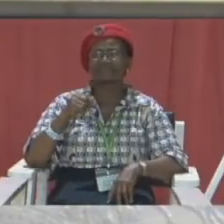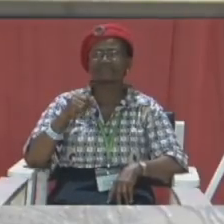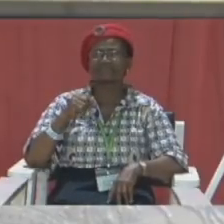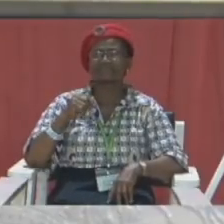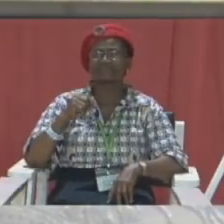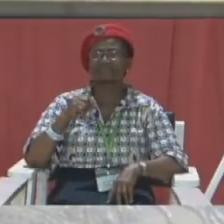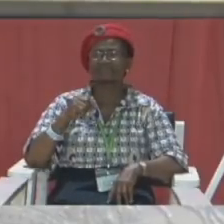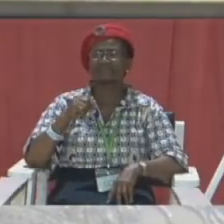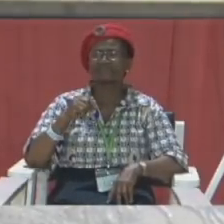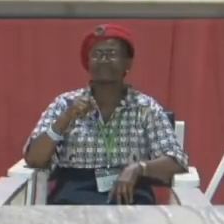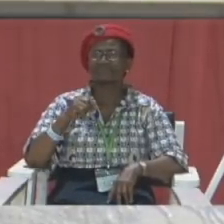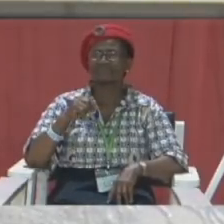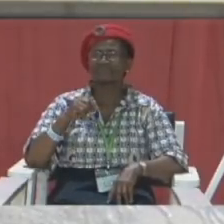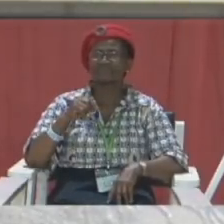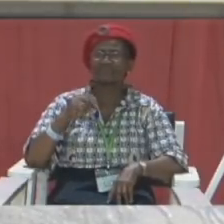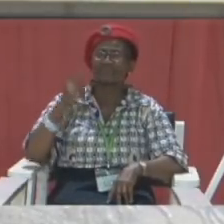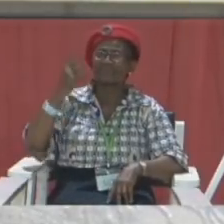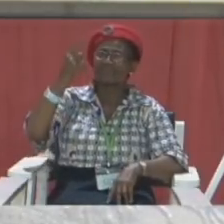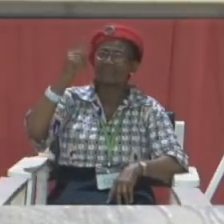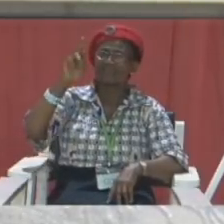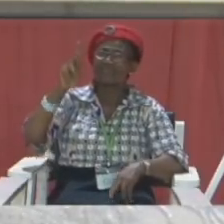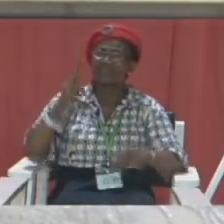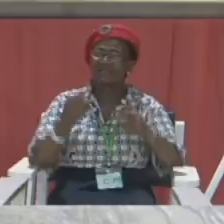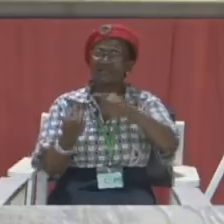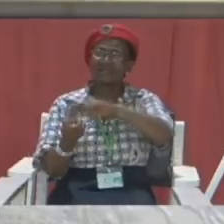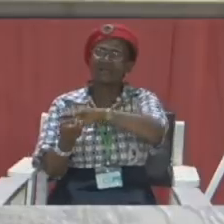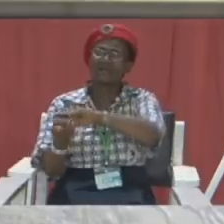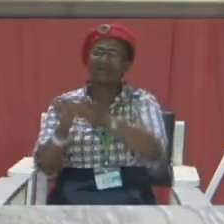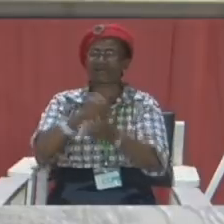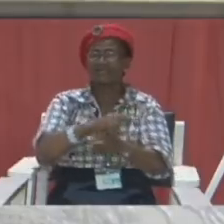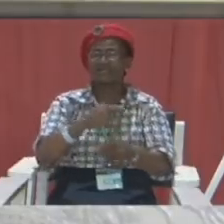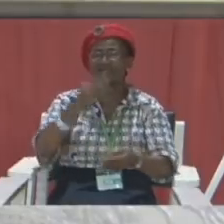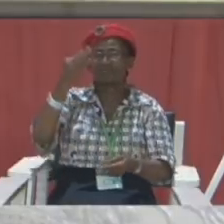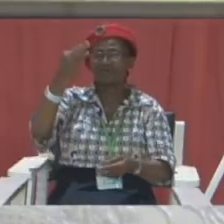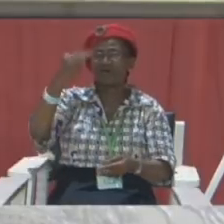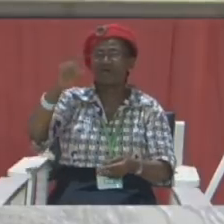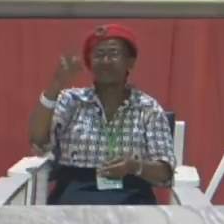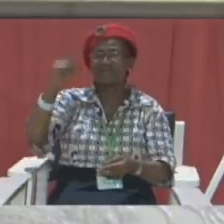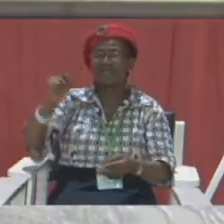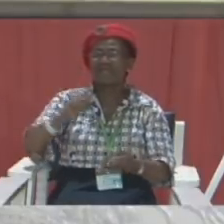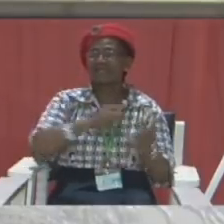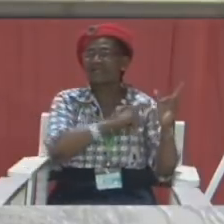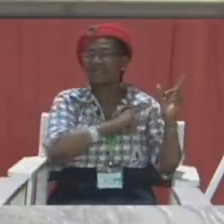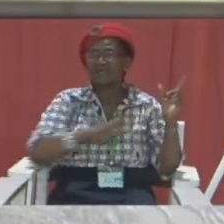the redeemed of the Lord shall return. Awon eni irapada Oluwa yo pada.